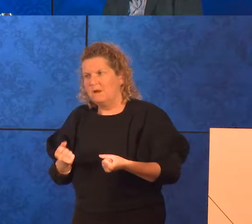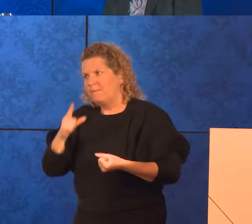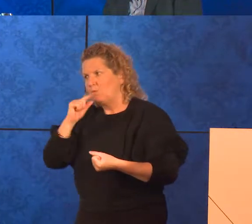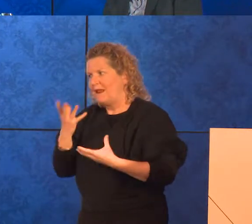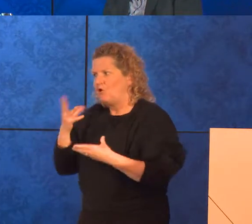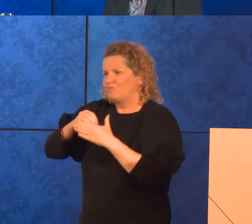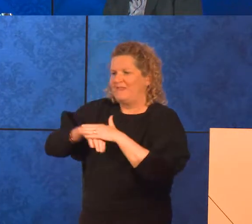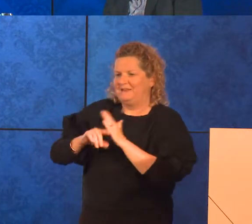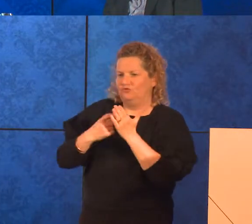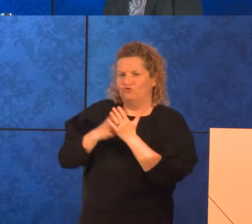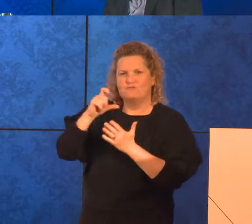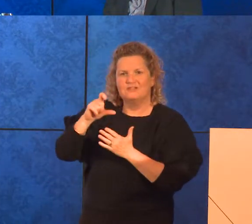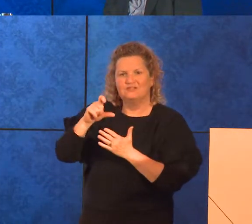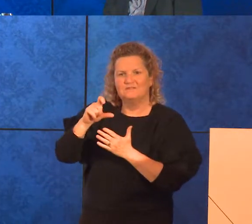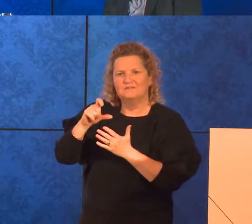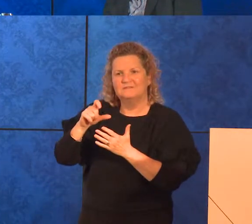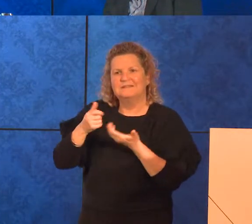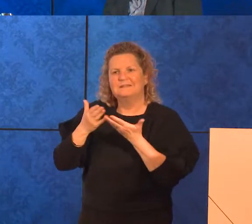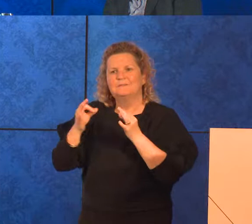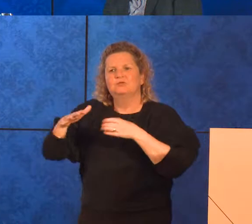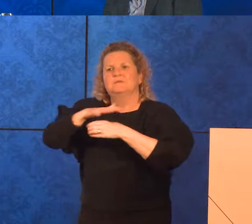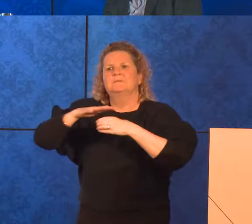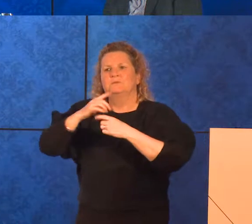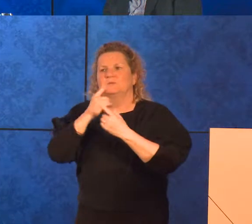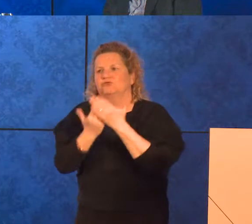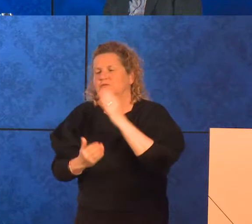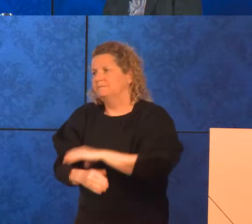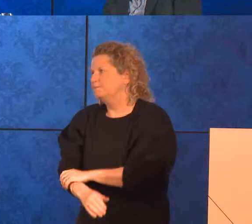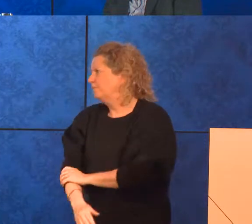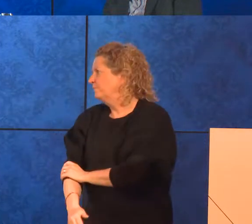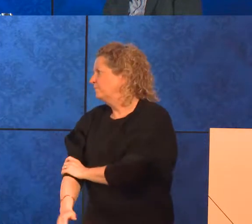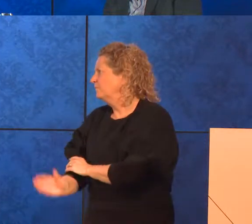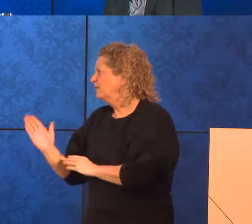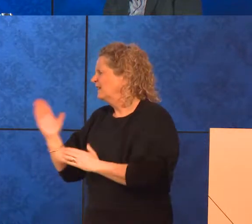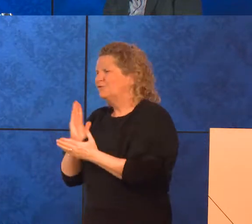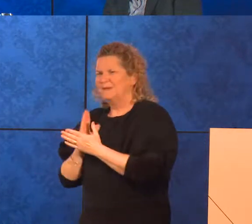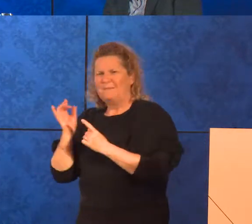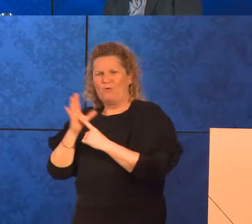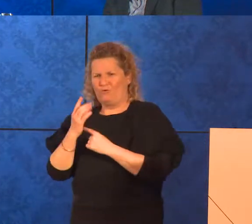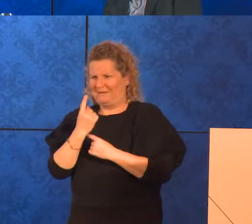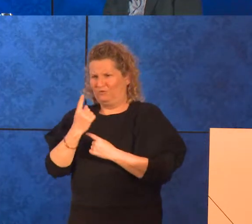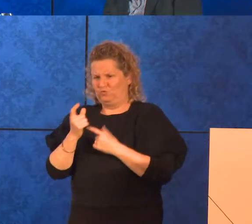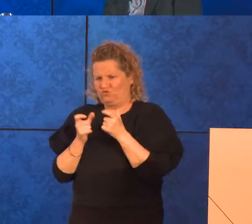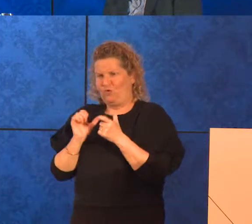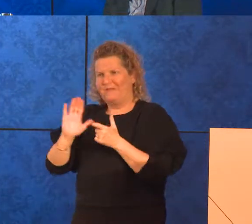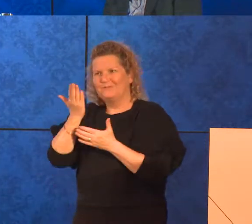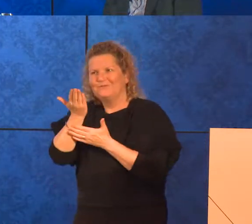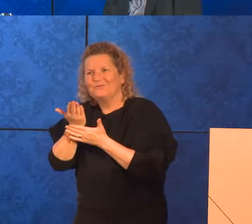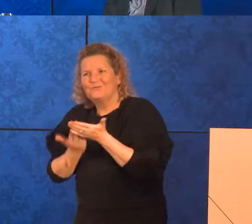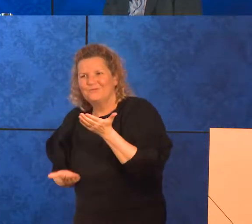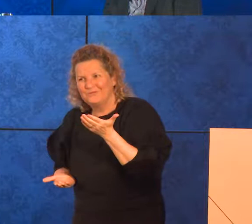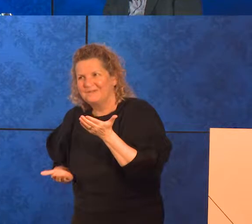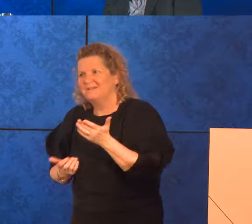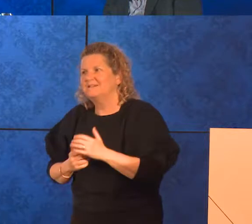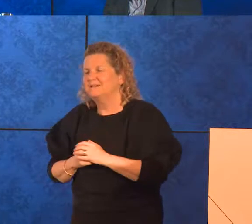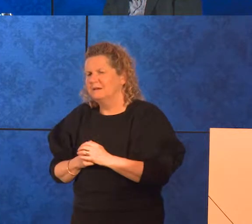into a Royal Commission and have a platform for that. It's really important for individuals to be able to control their own story, isn't it? And that's one of the